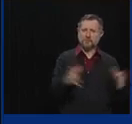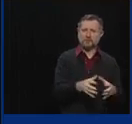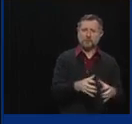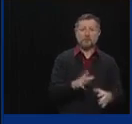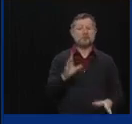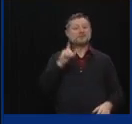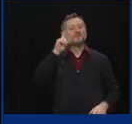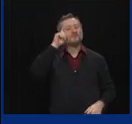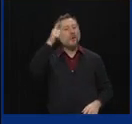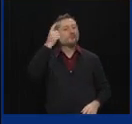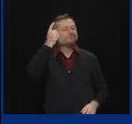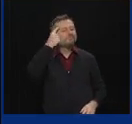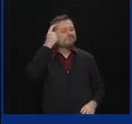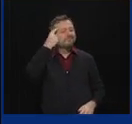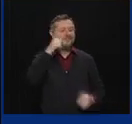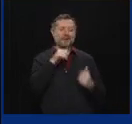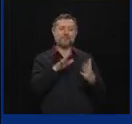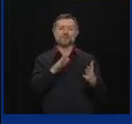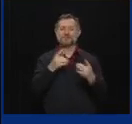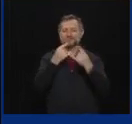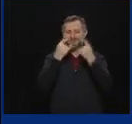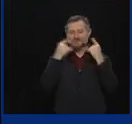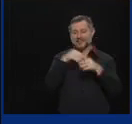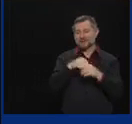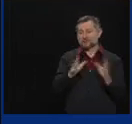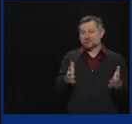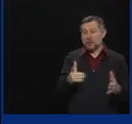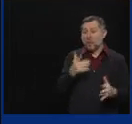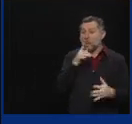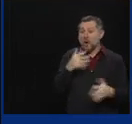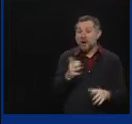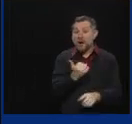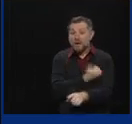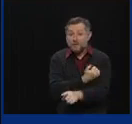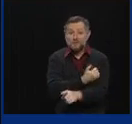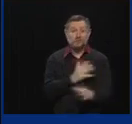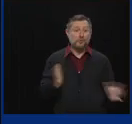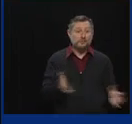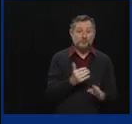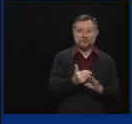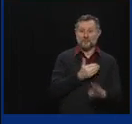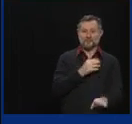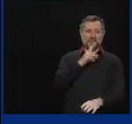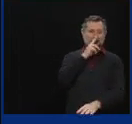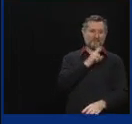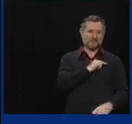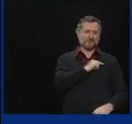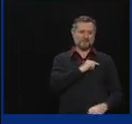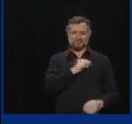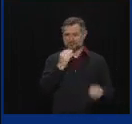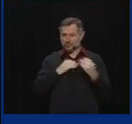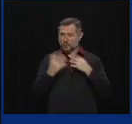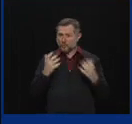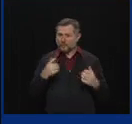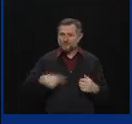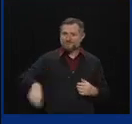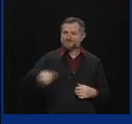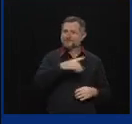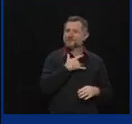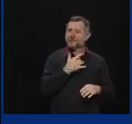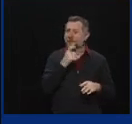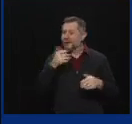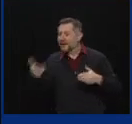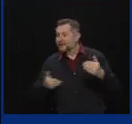masks and hopefully vaccinated. I mean, people should encourage, before you have Thanksgiving dinner, I would want to know before I invite